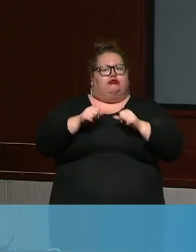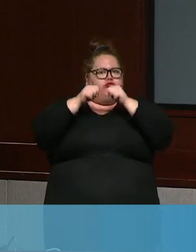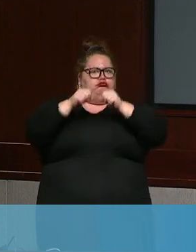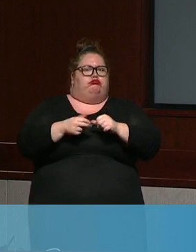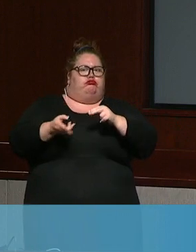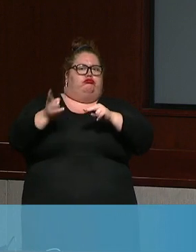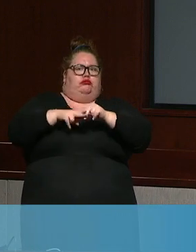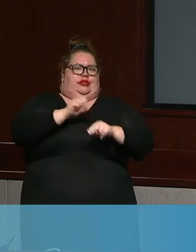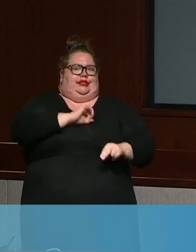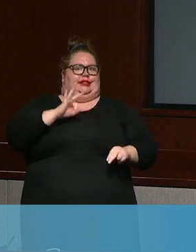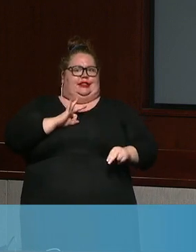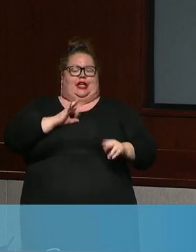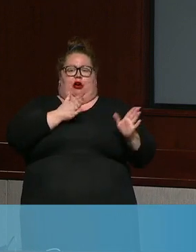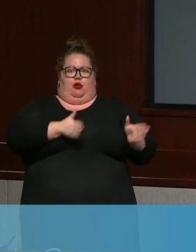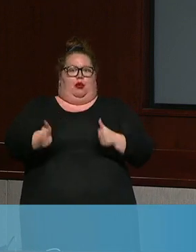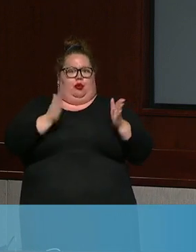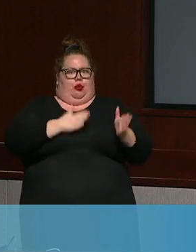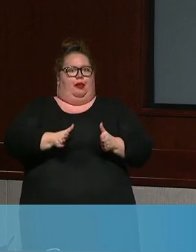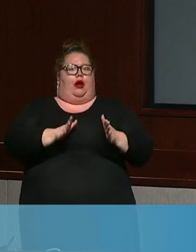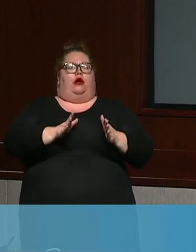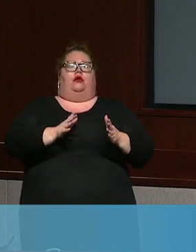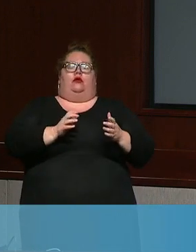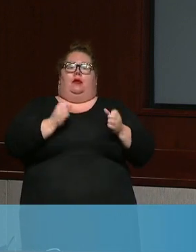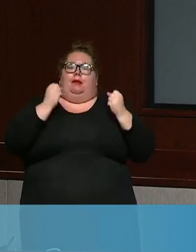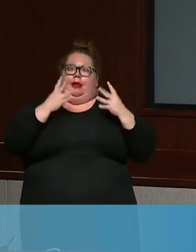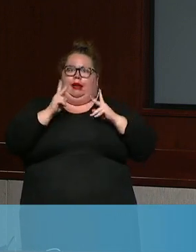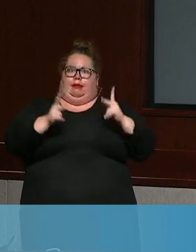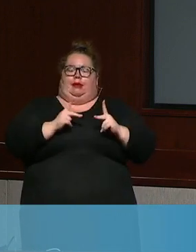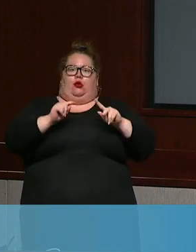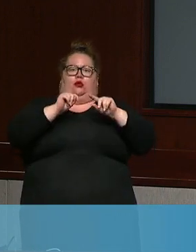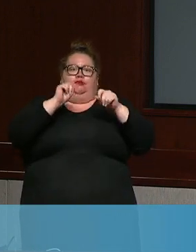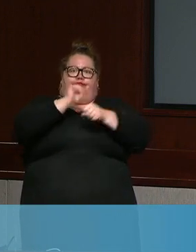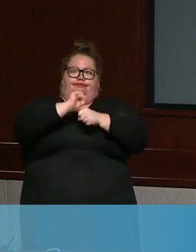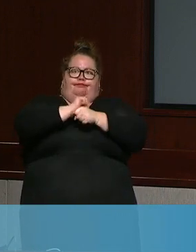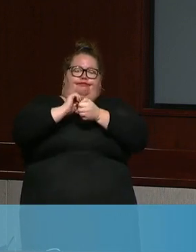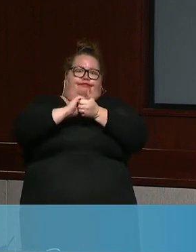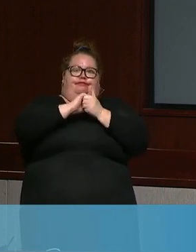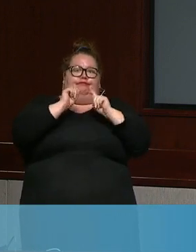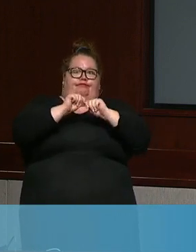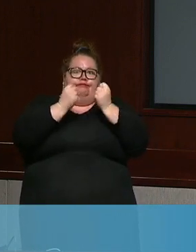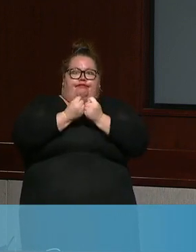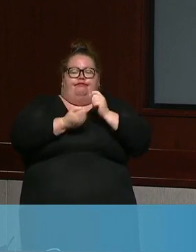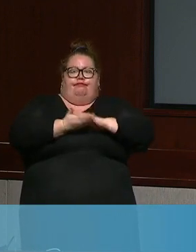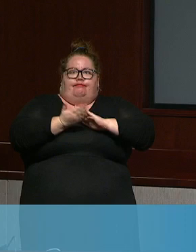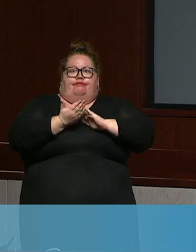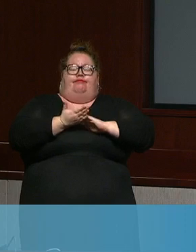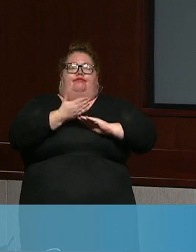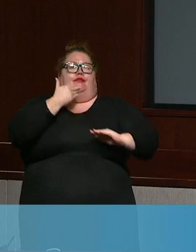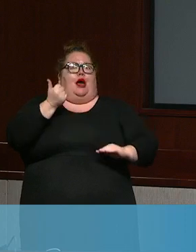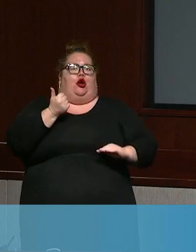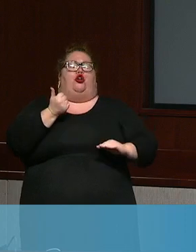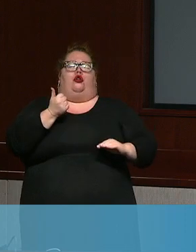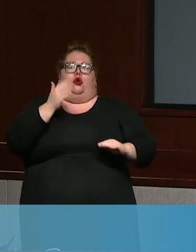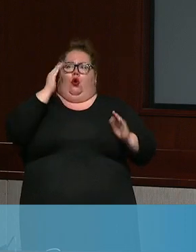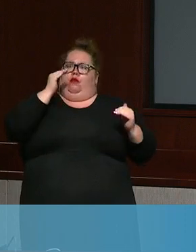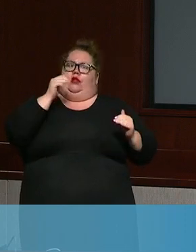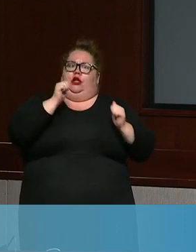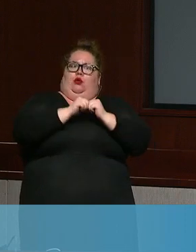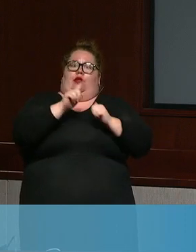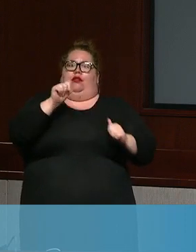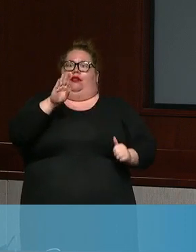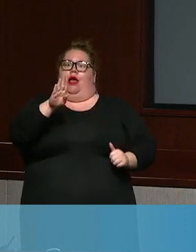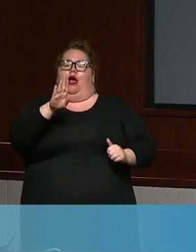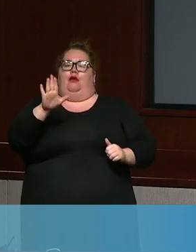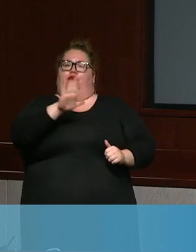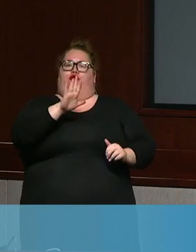and prepare for additional cases, as well as make the entire process a little bit more efficient. We're hopeful with lab turnaround times improving over